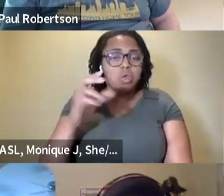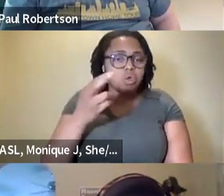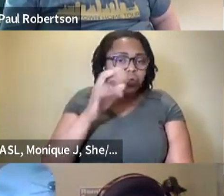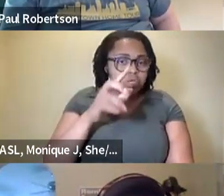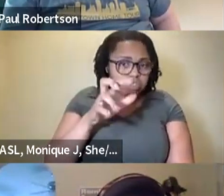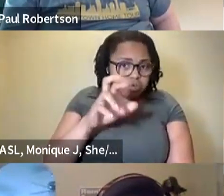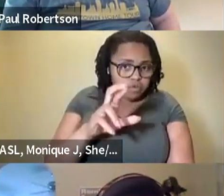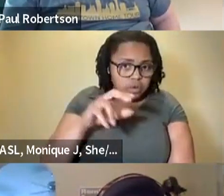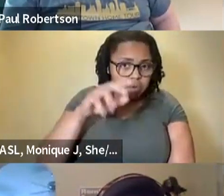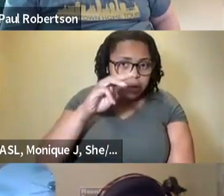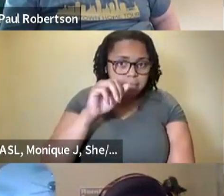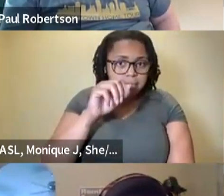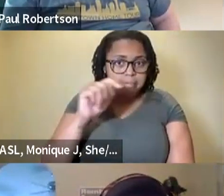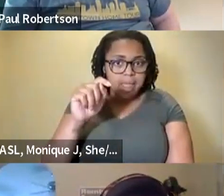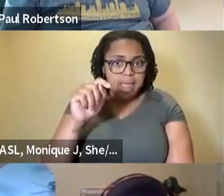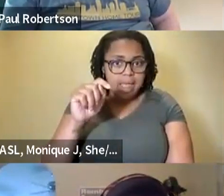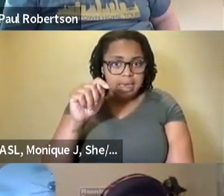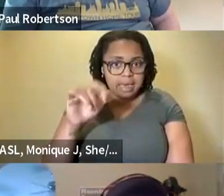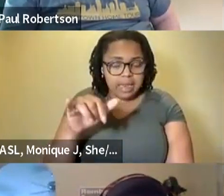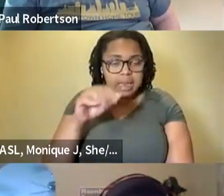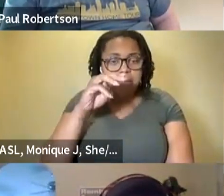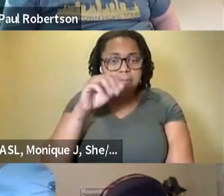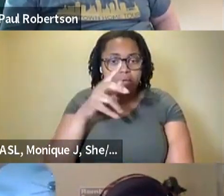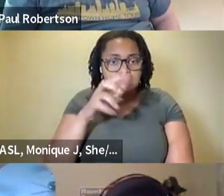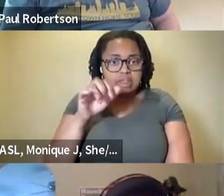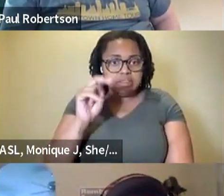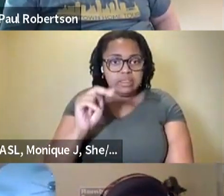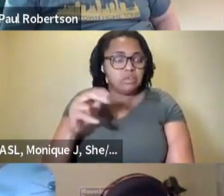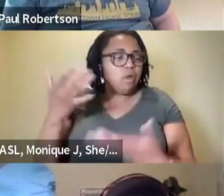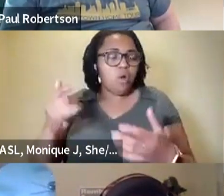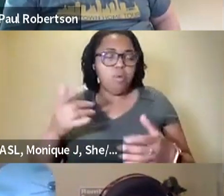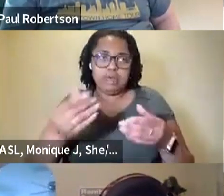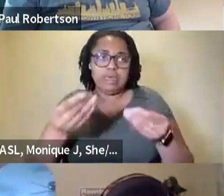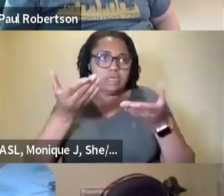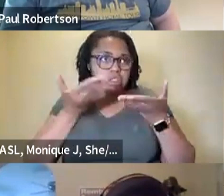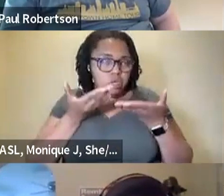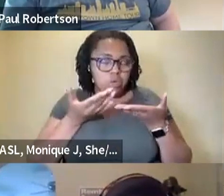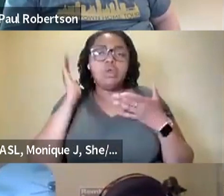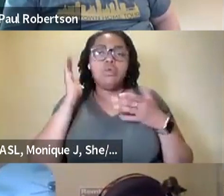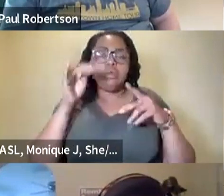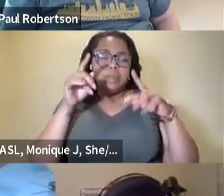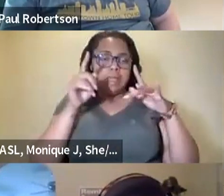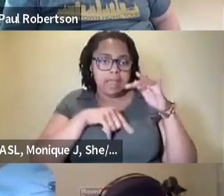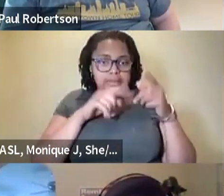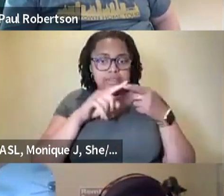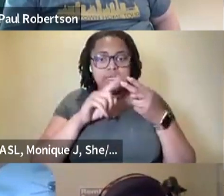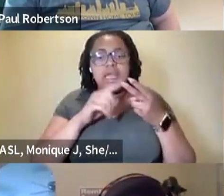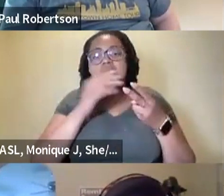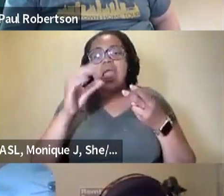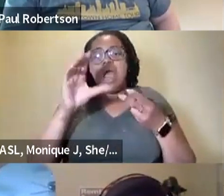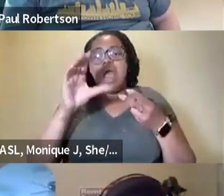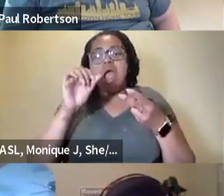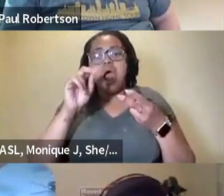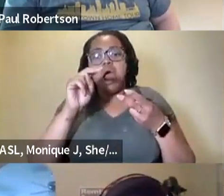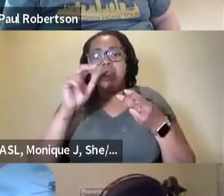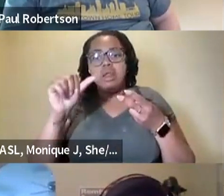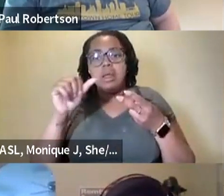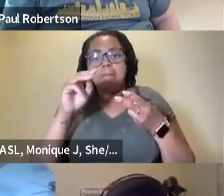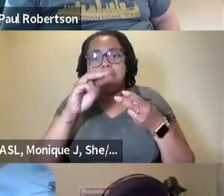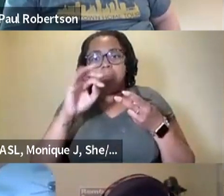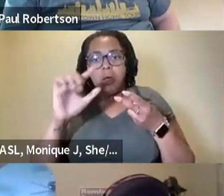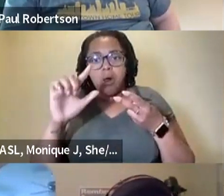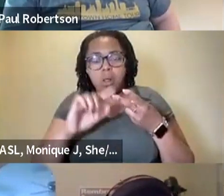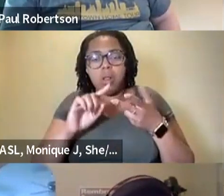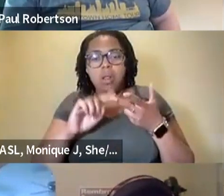Christopher Maddie Matheson has reported he will be absent today, as has Kanya Mall and Monica Shimon Orr.